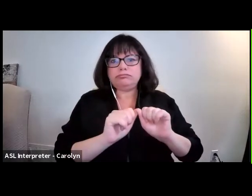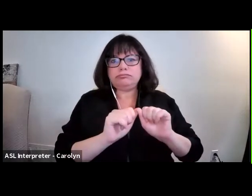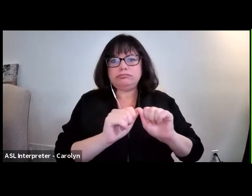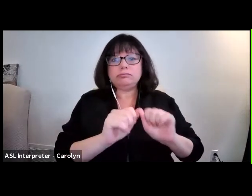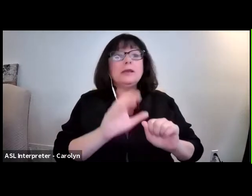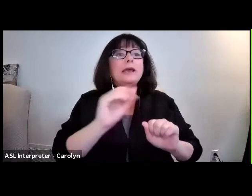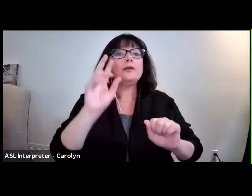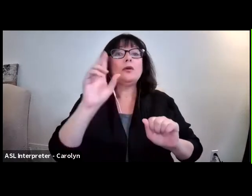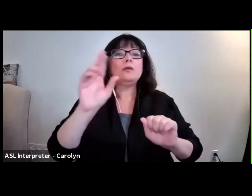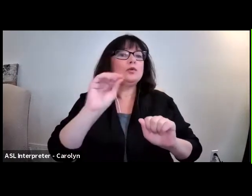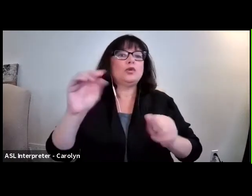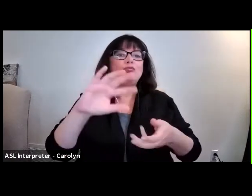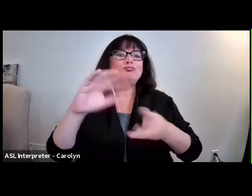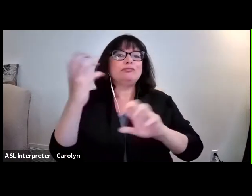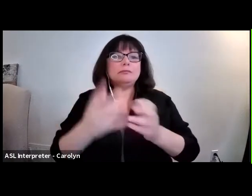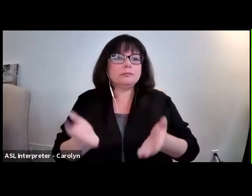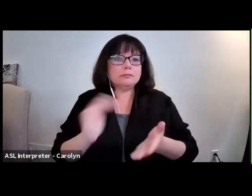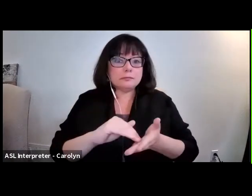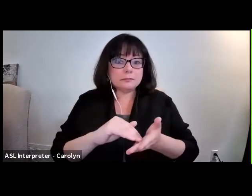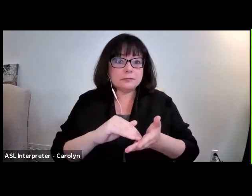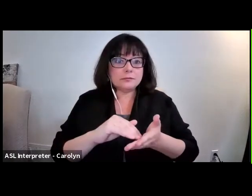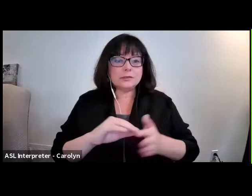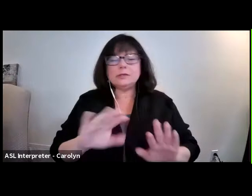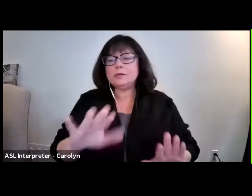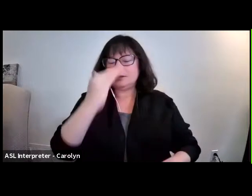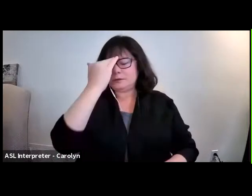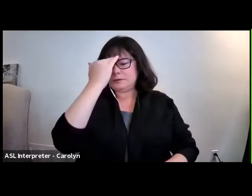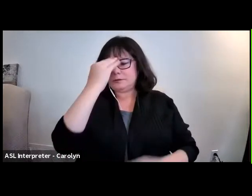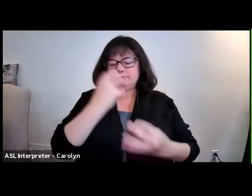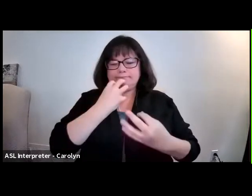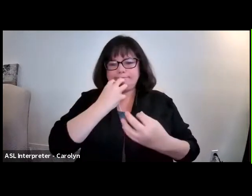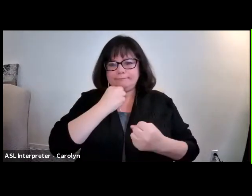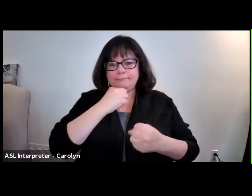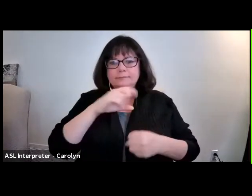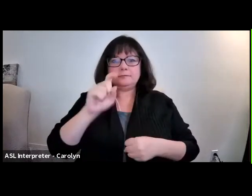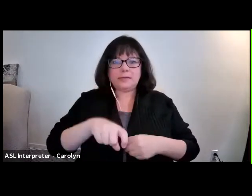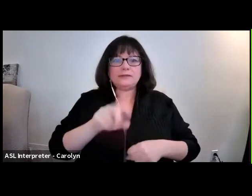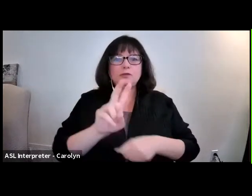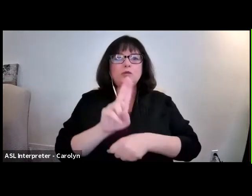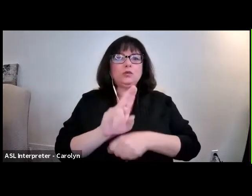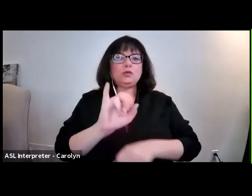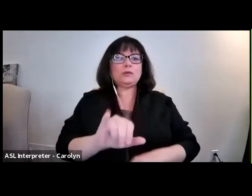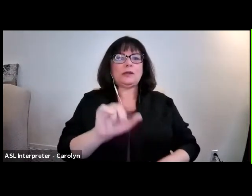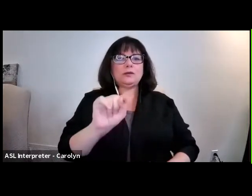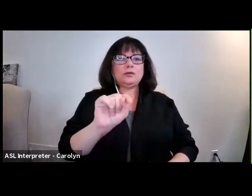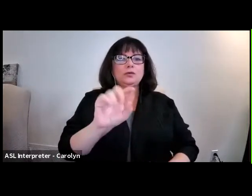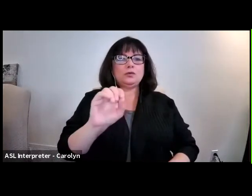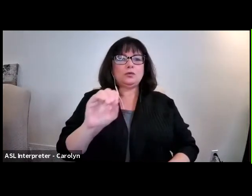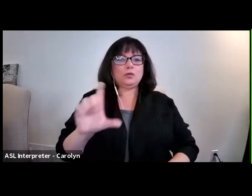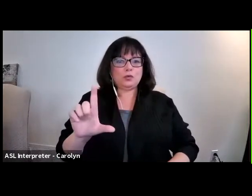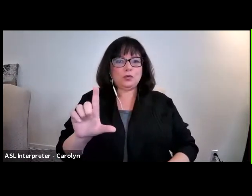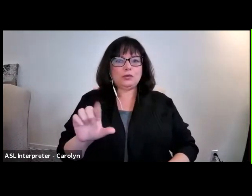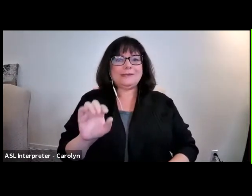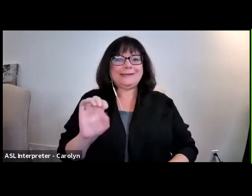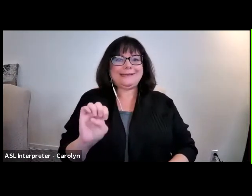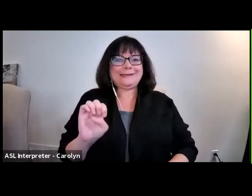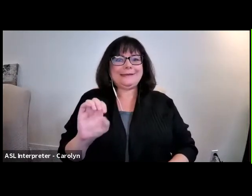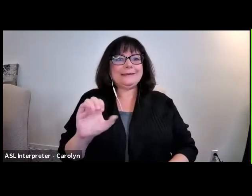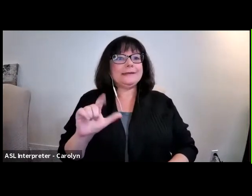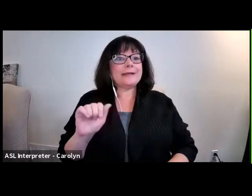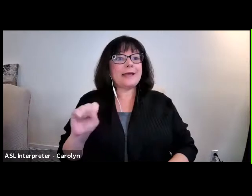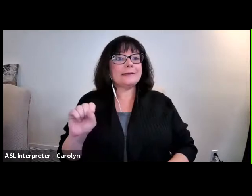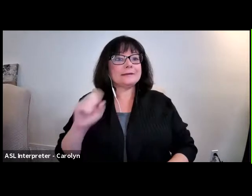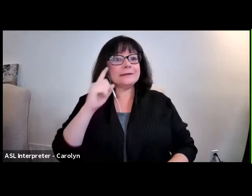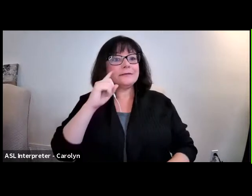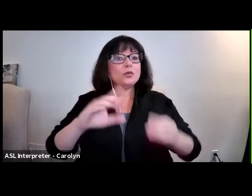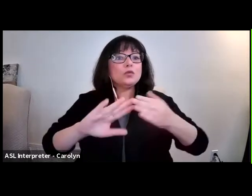We know that eClass is a vital tool for our faculty and our students, especially right now. So I can assure you that we are